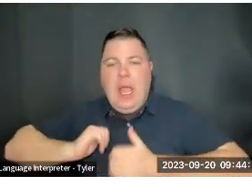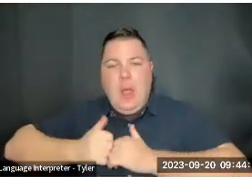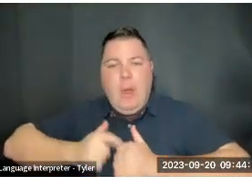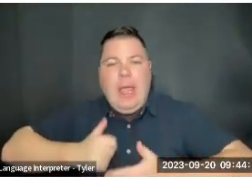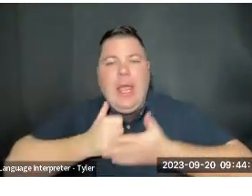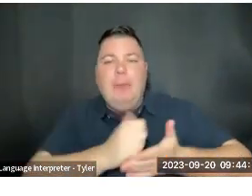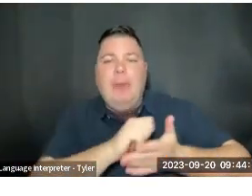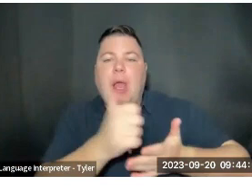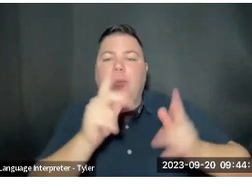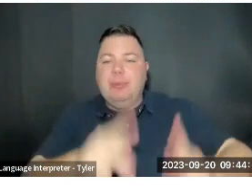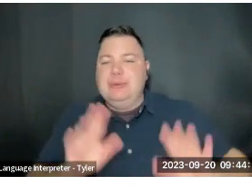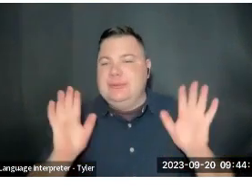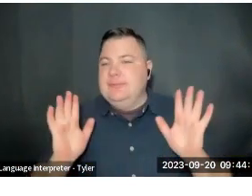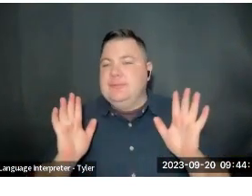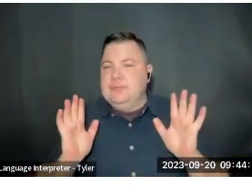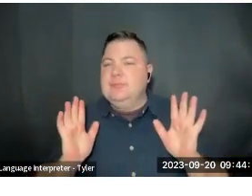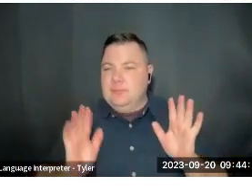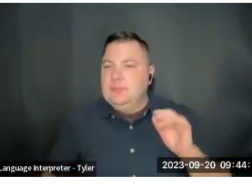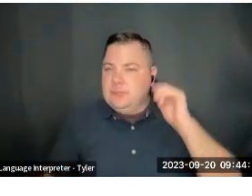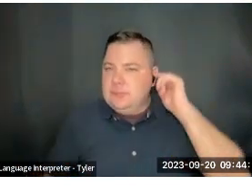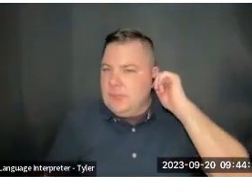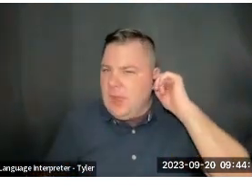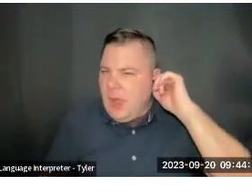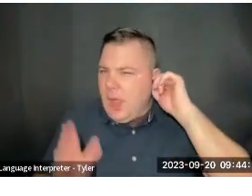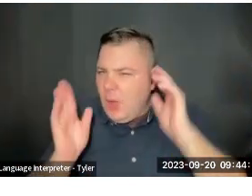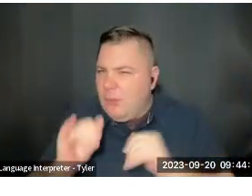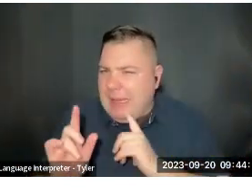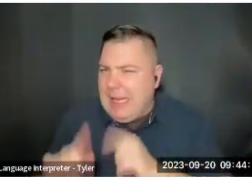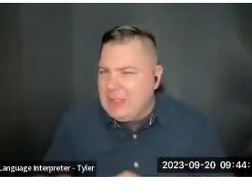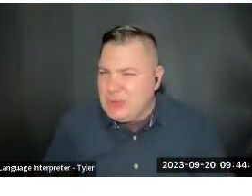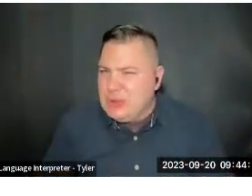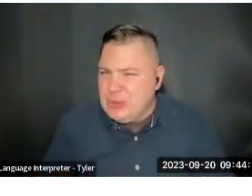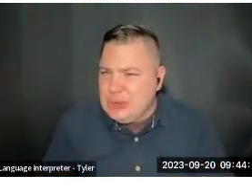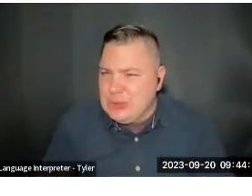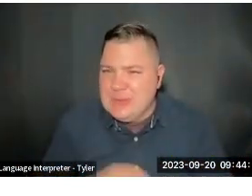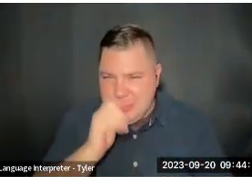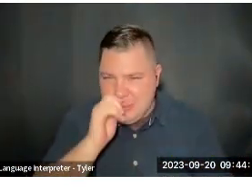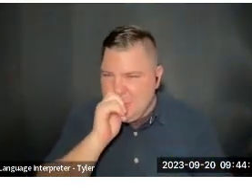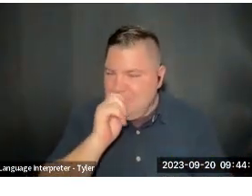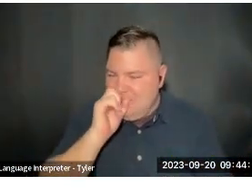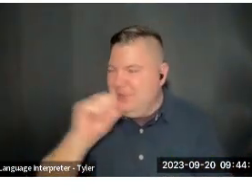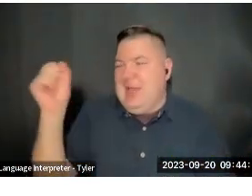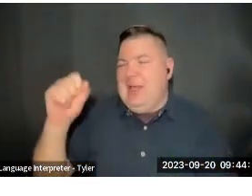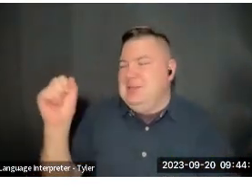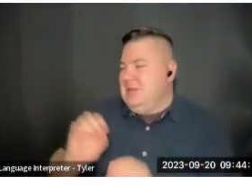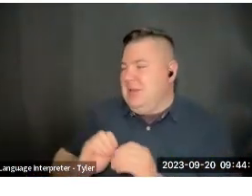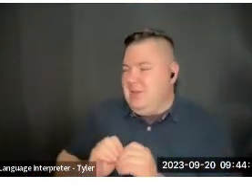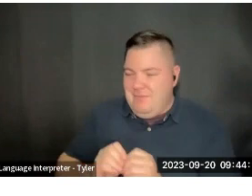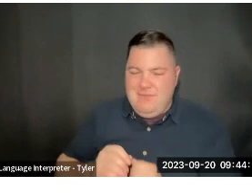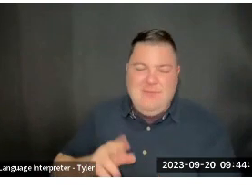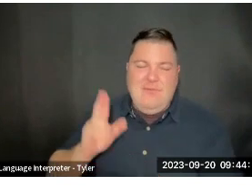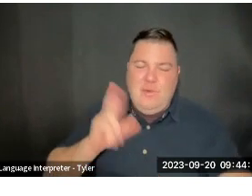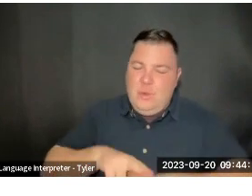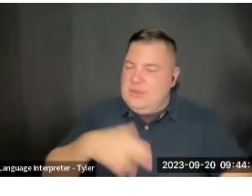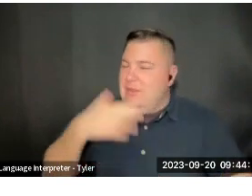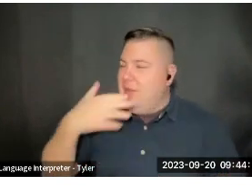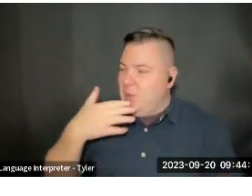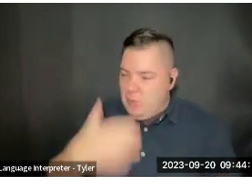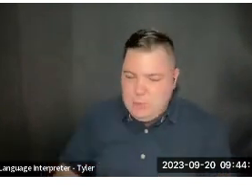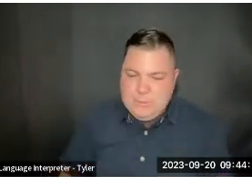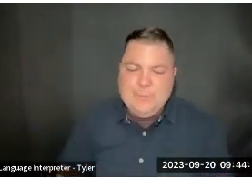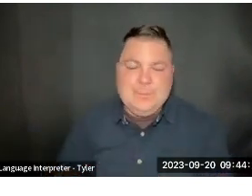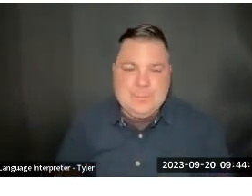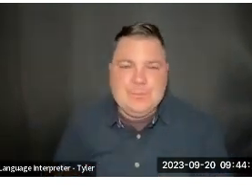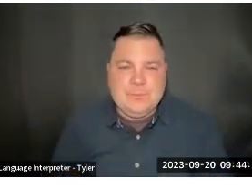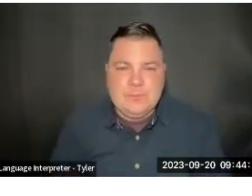else? I hope that answers that question, Natalie. It absolutely does. Thank you so Mhm. much. You